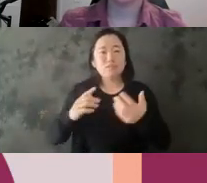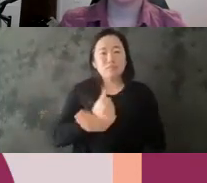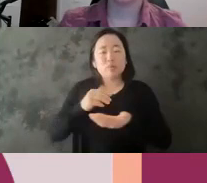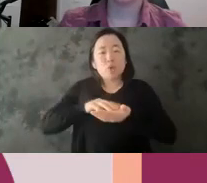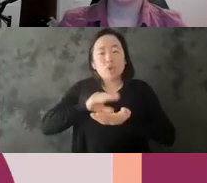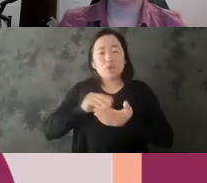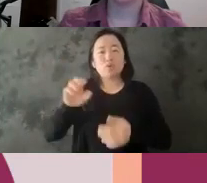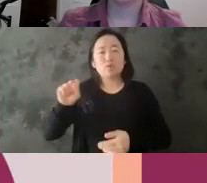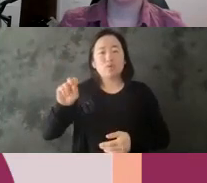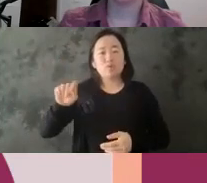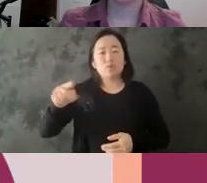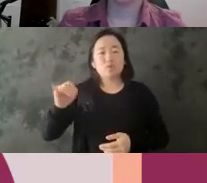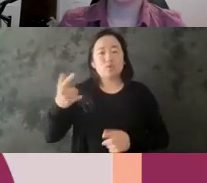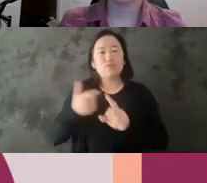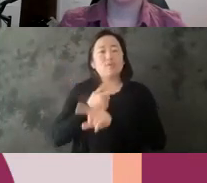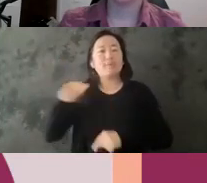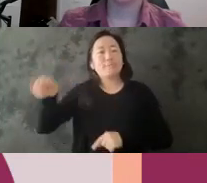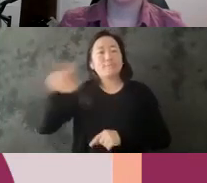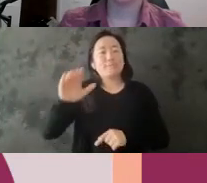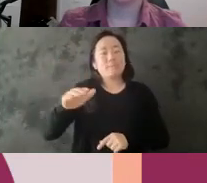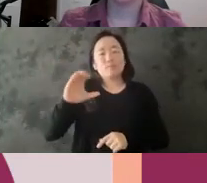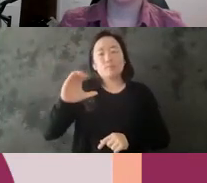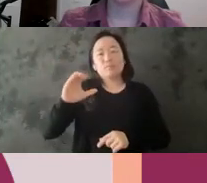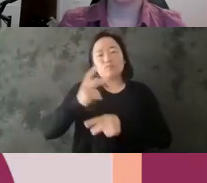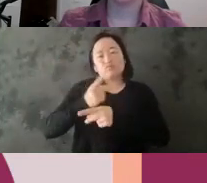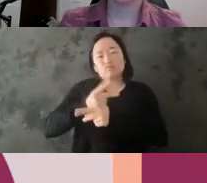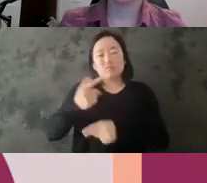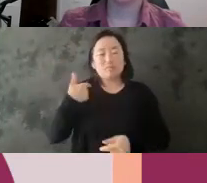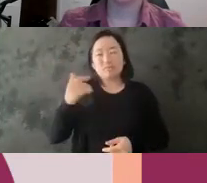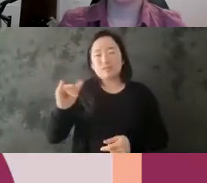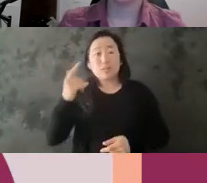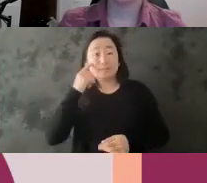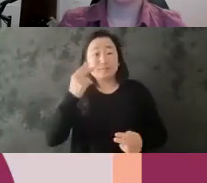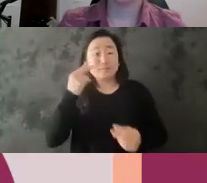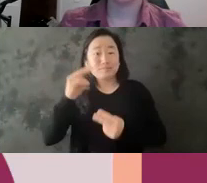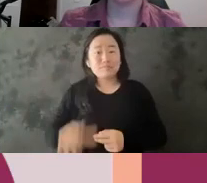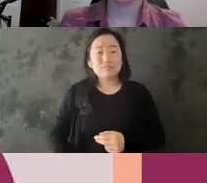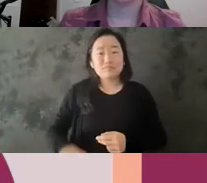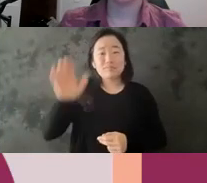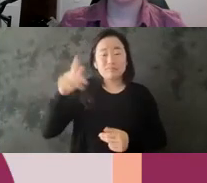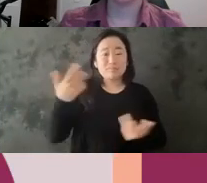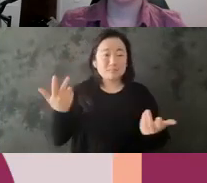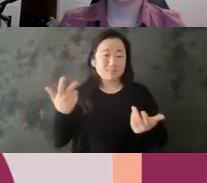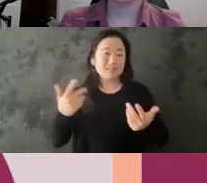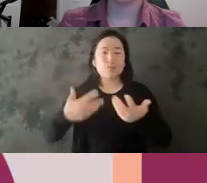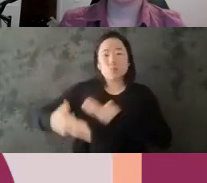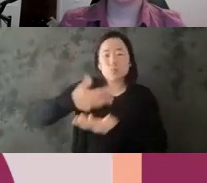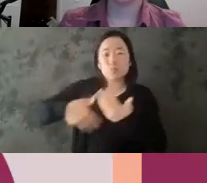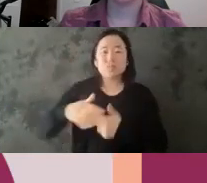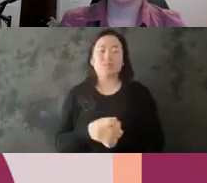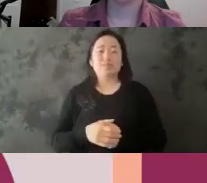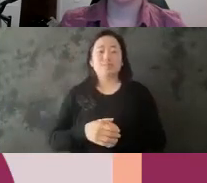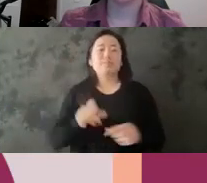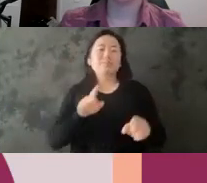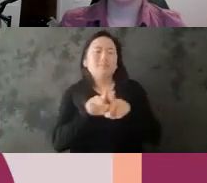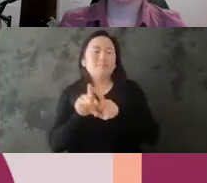back to childhood, kind of that primary socialization environment. And also it makes me think about workplaces, right?